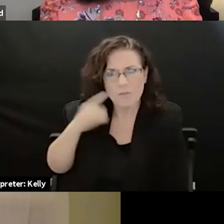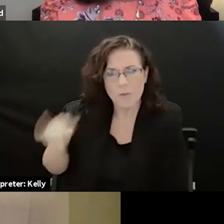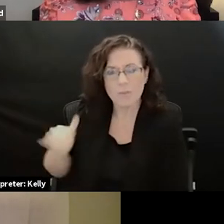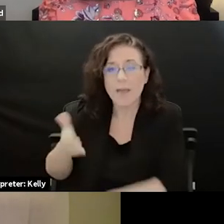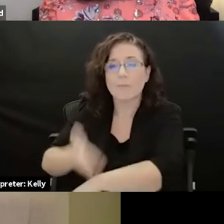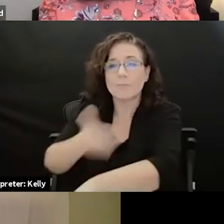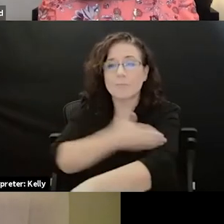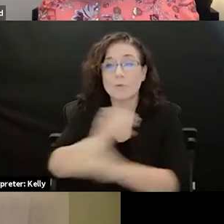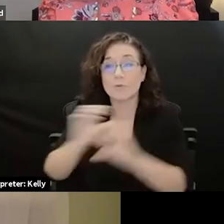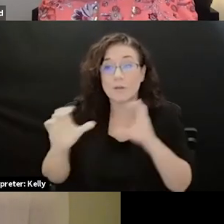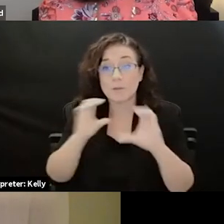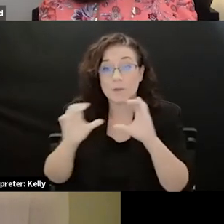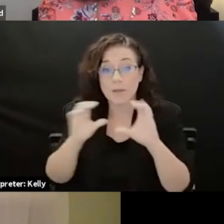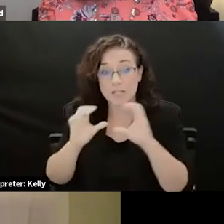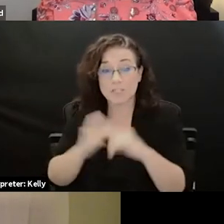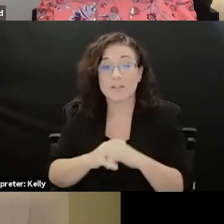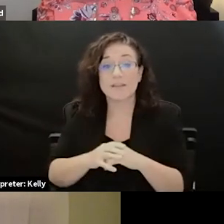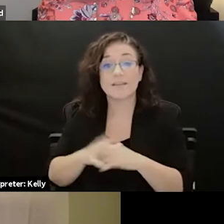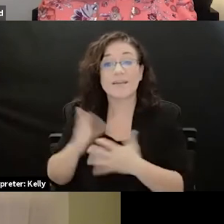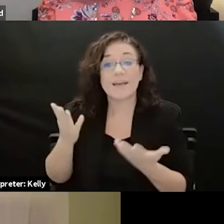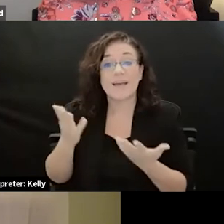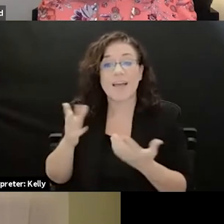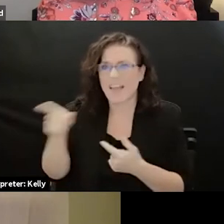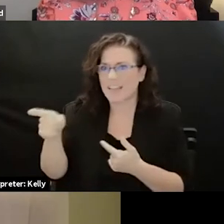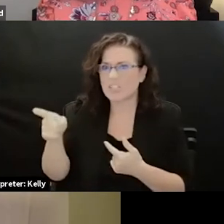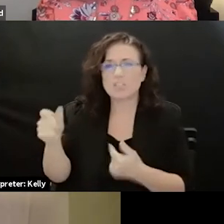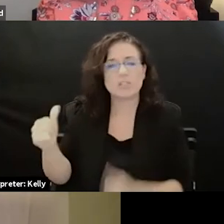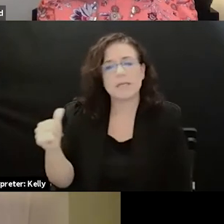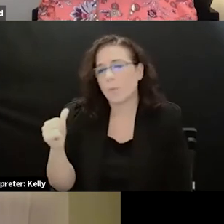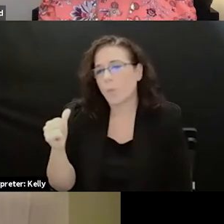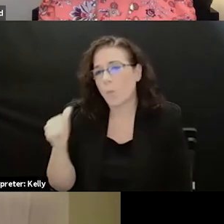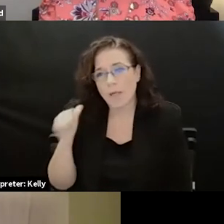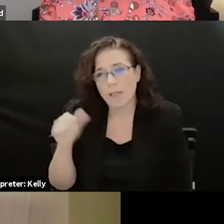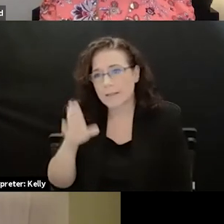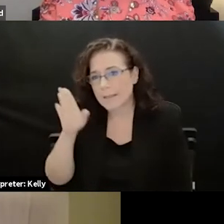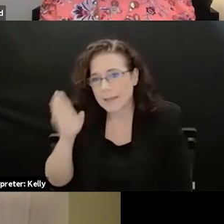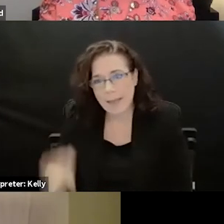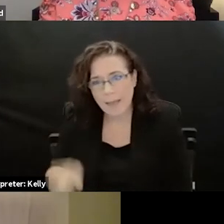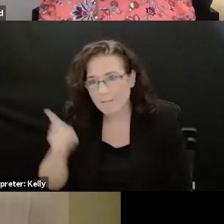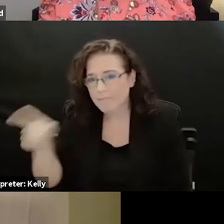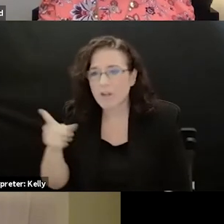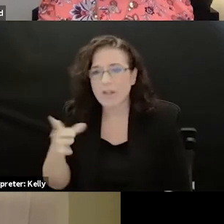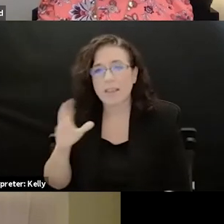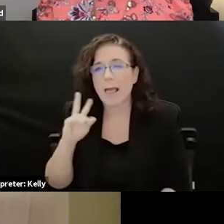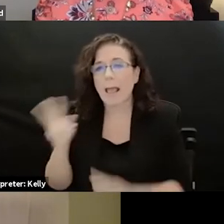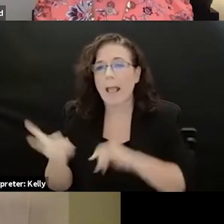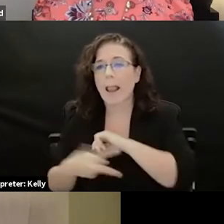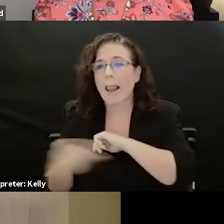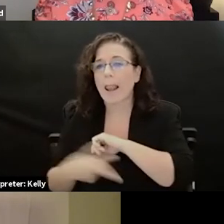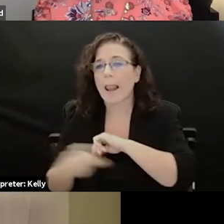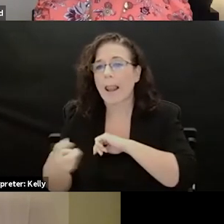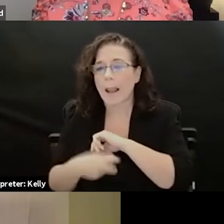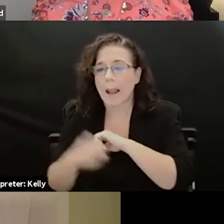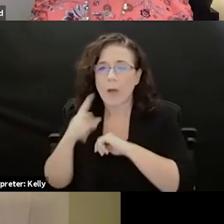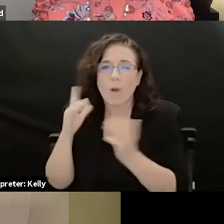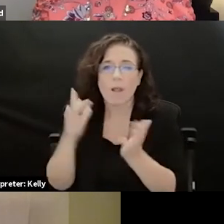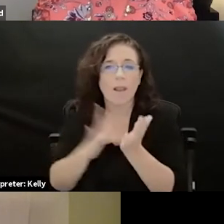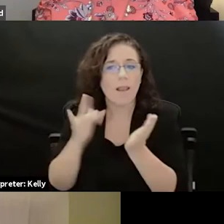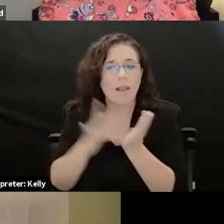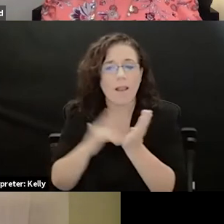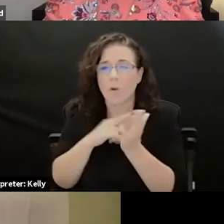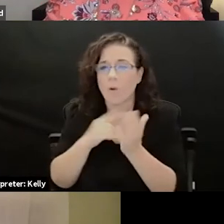thing that she will do is hide and spin and so i i also completely